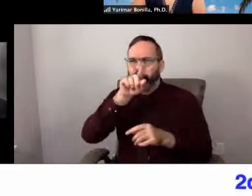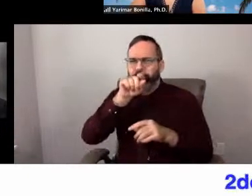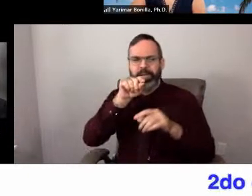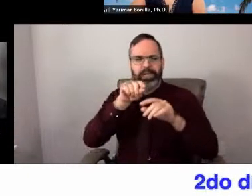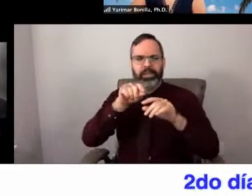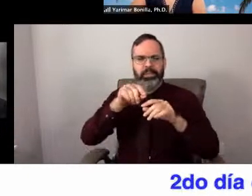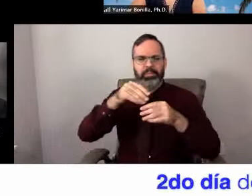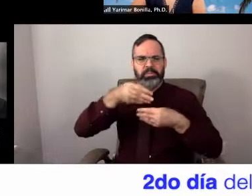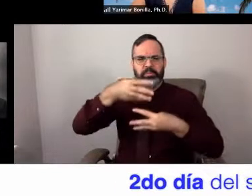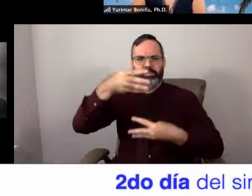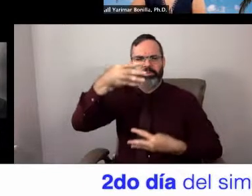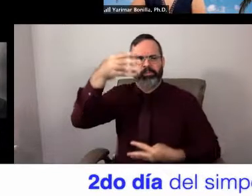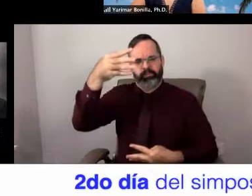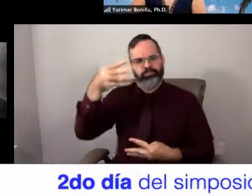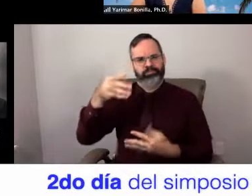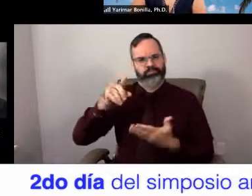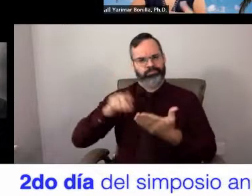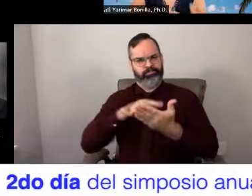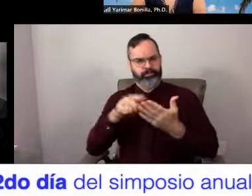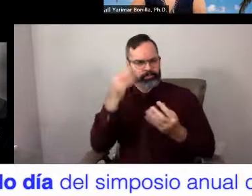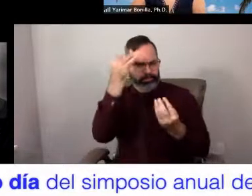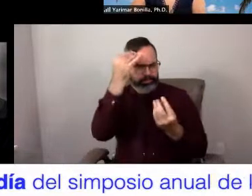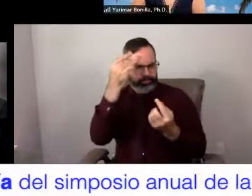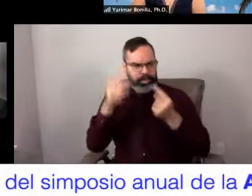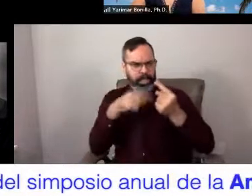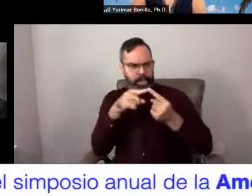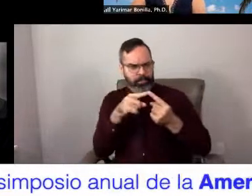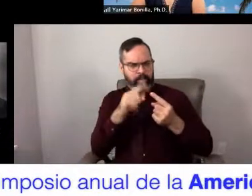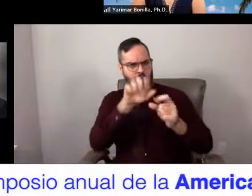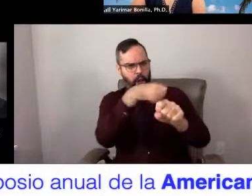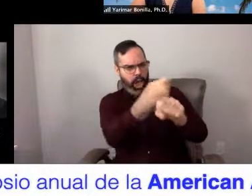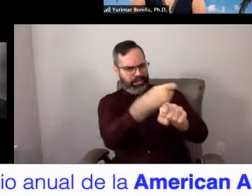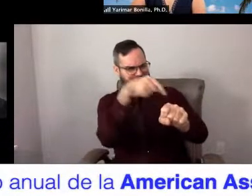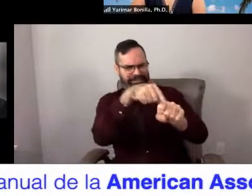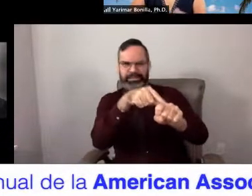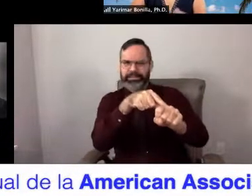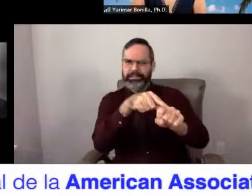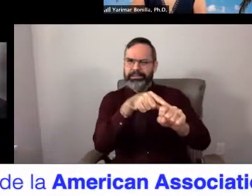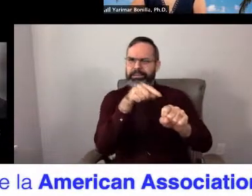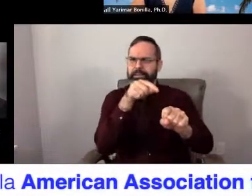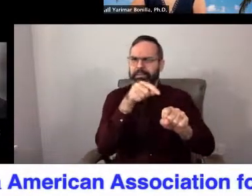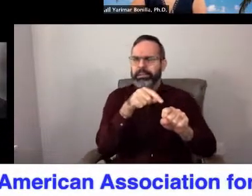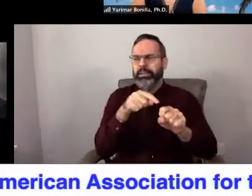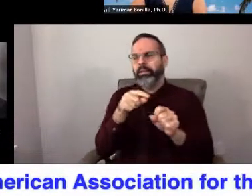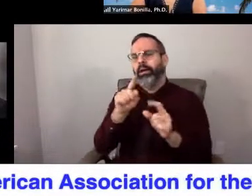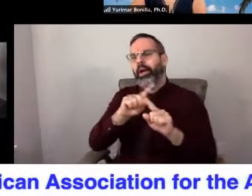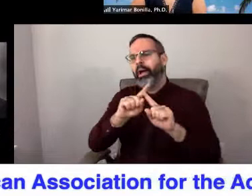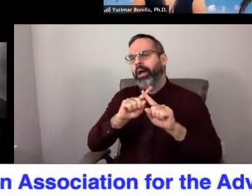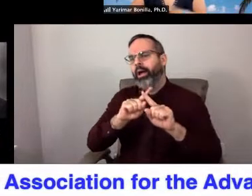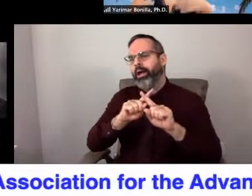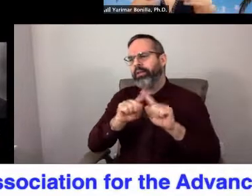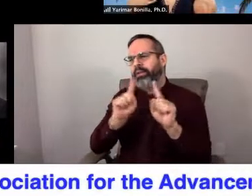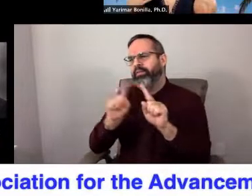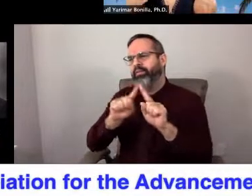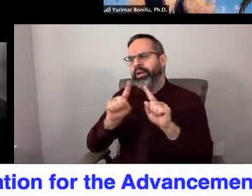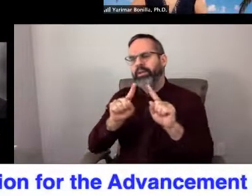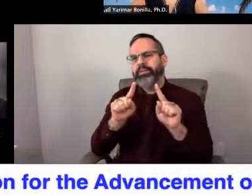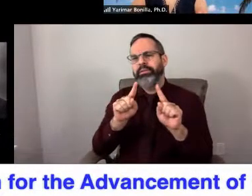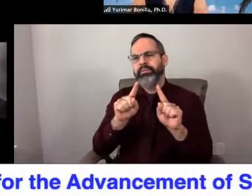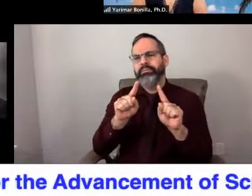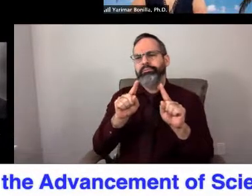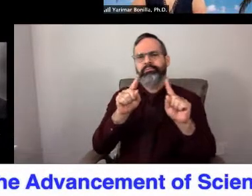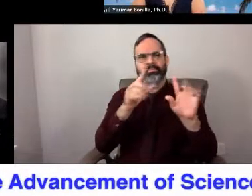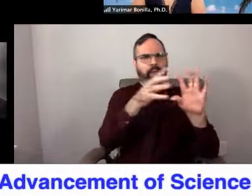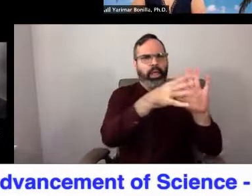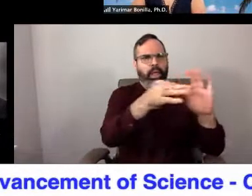think critically, for example, about the lockdown, to think critically about different, different narratives